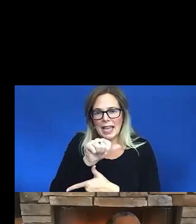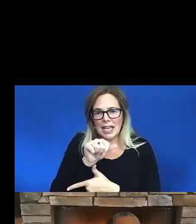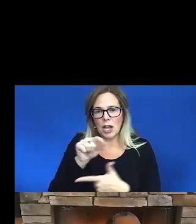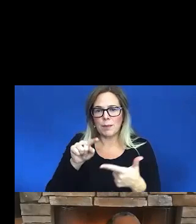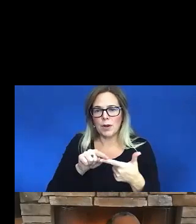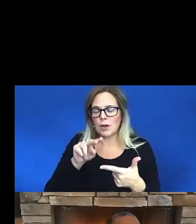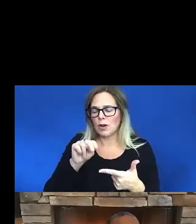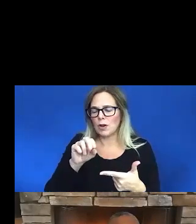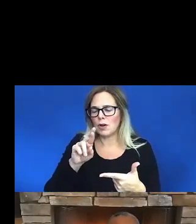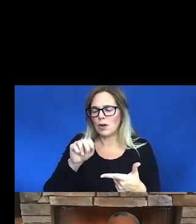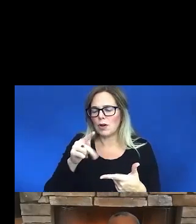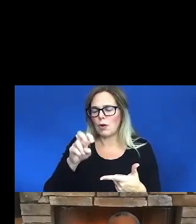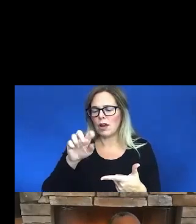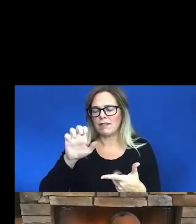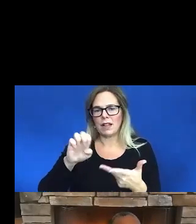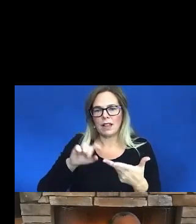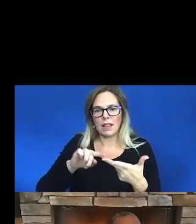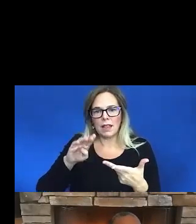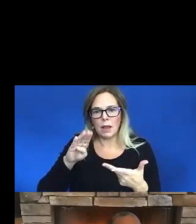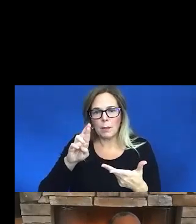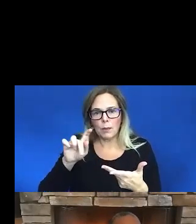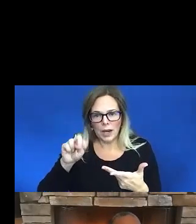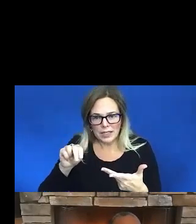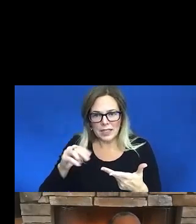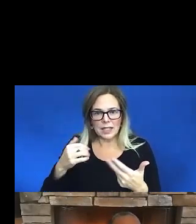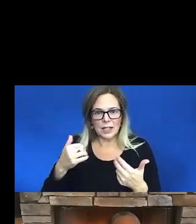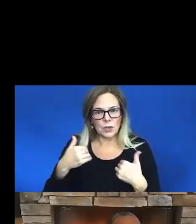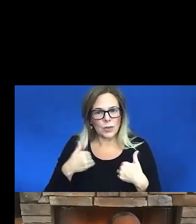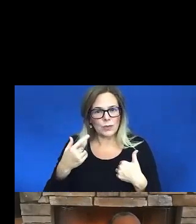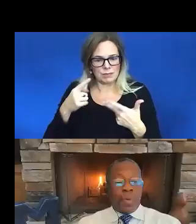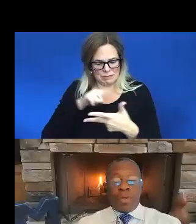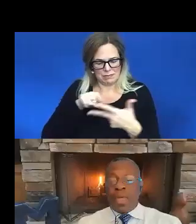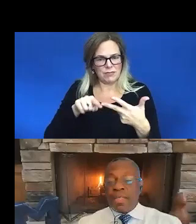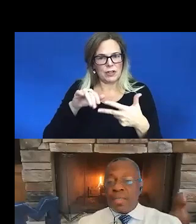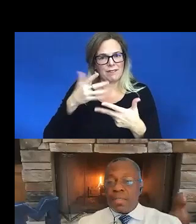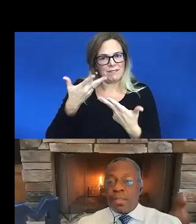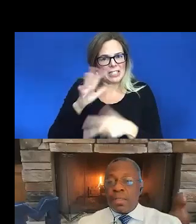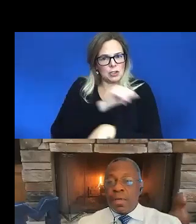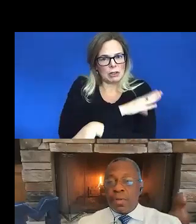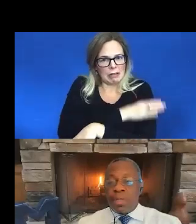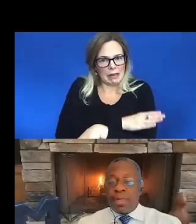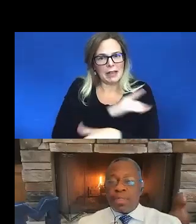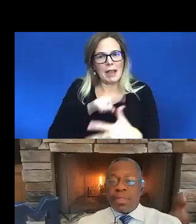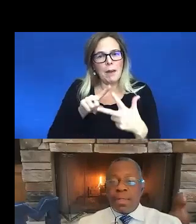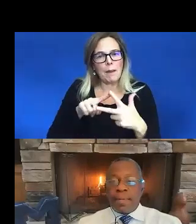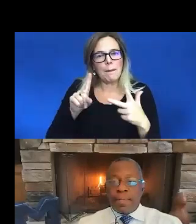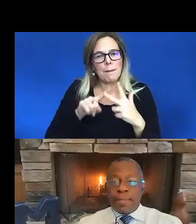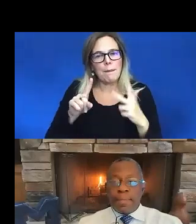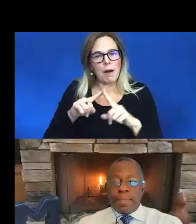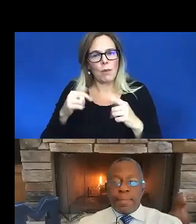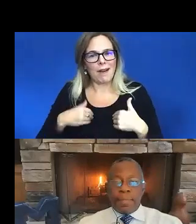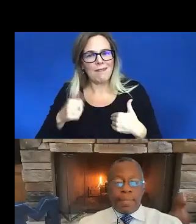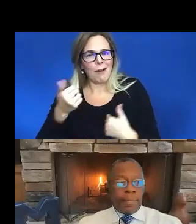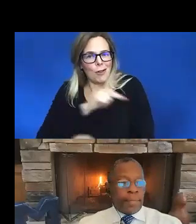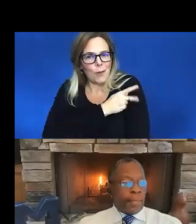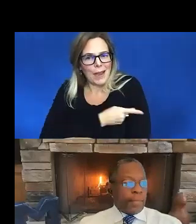wondering if there's a plan for our patients in Ypsilanti and Eastern Washtenaw County who may face barriers to accessing the other clinics.